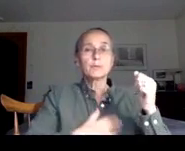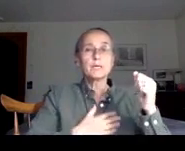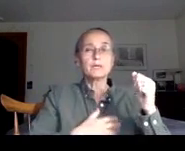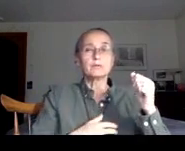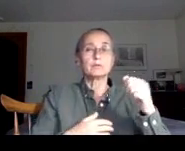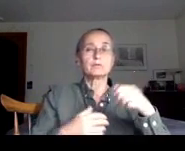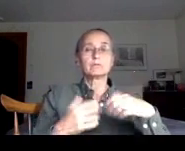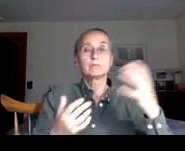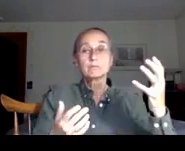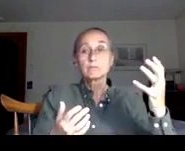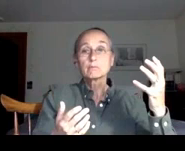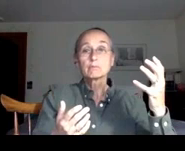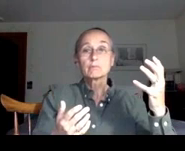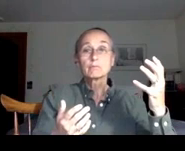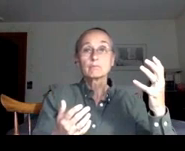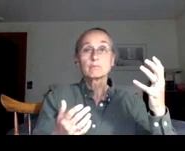milk, please.